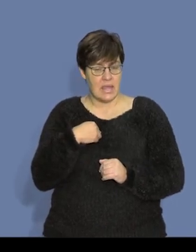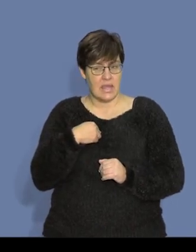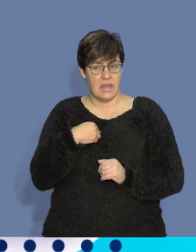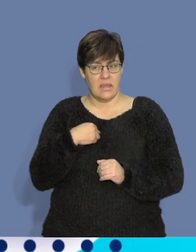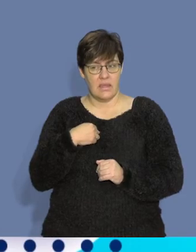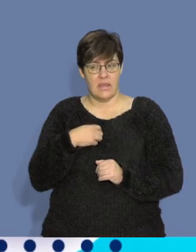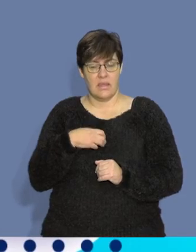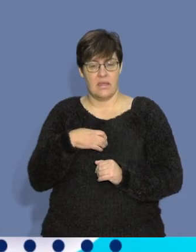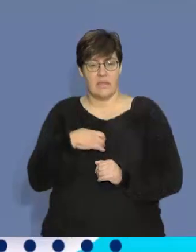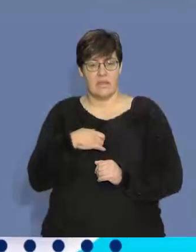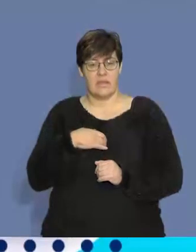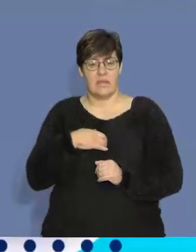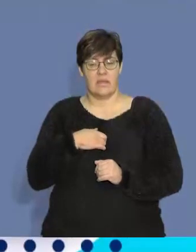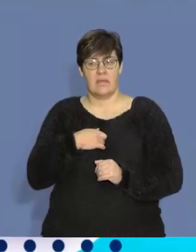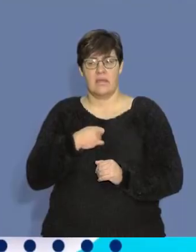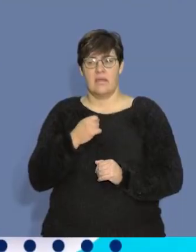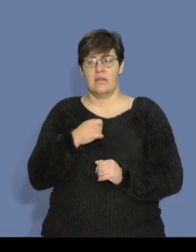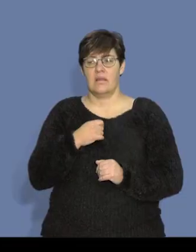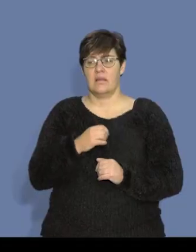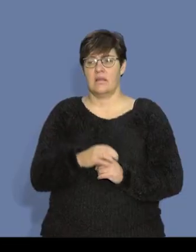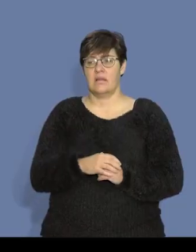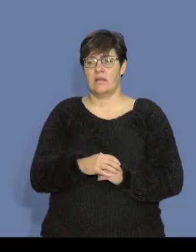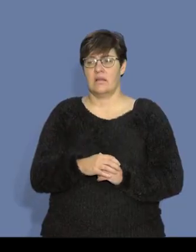SARS a total amount of